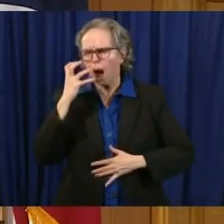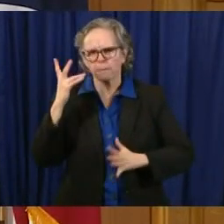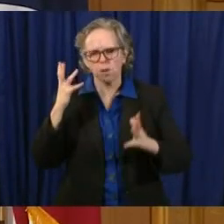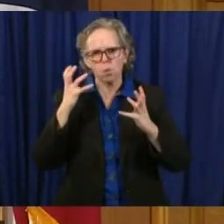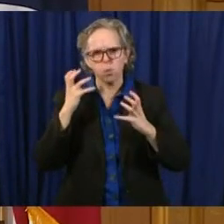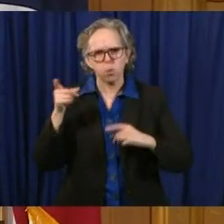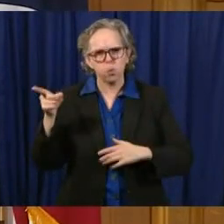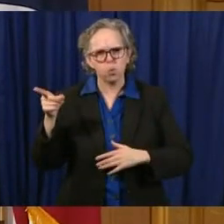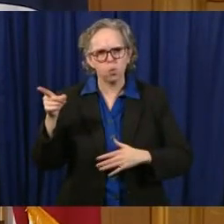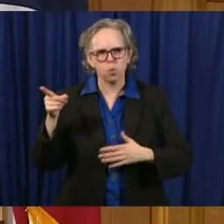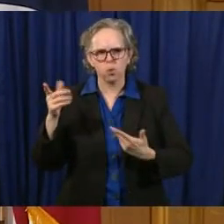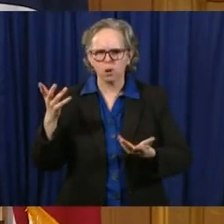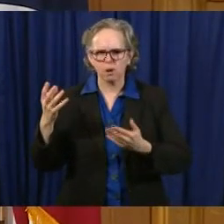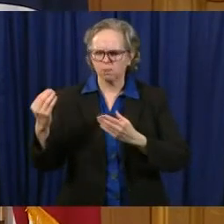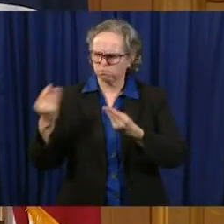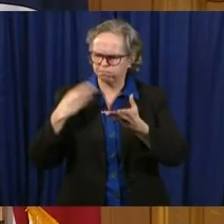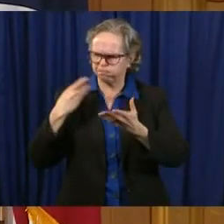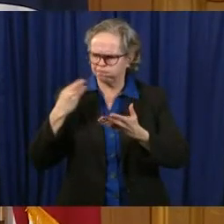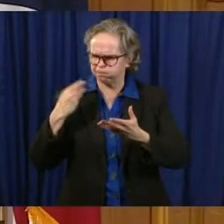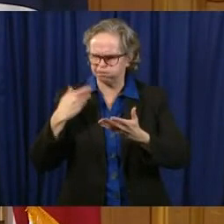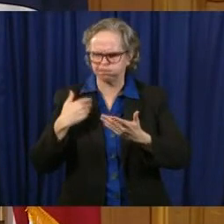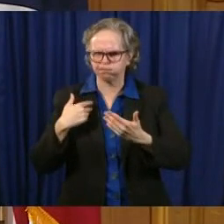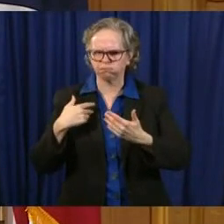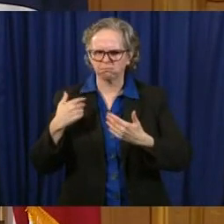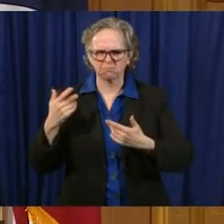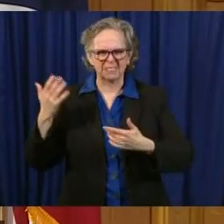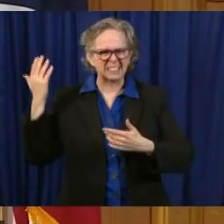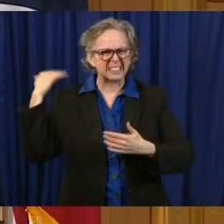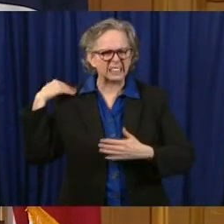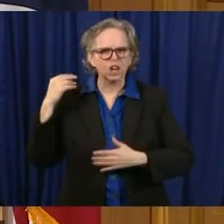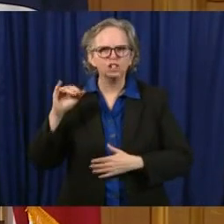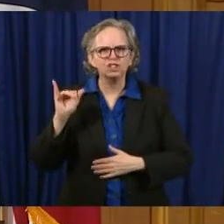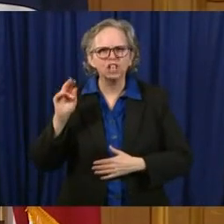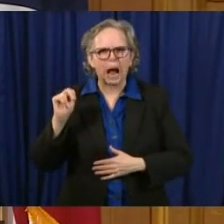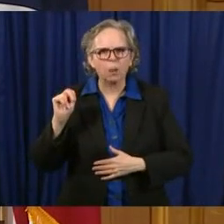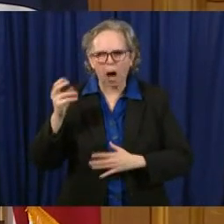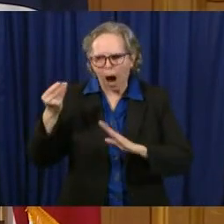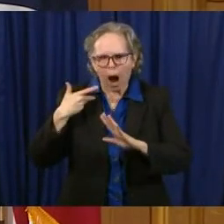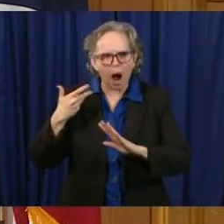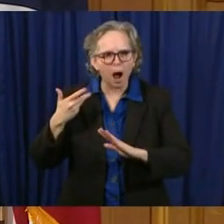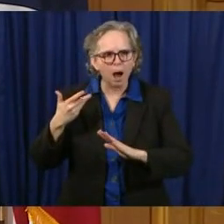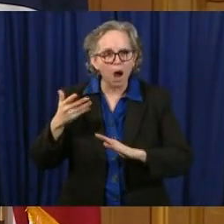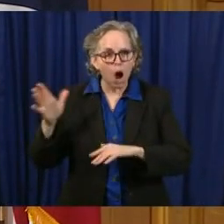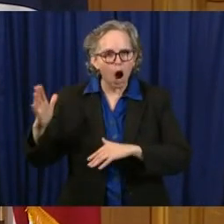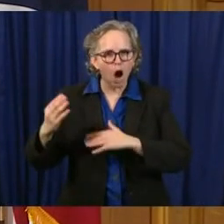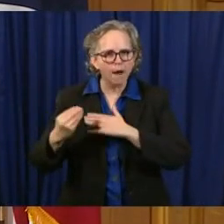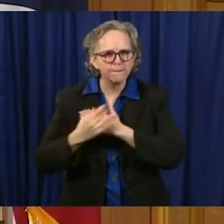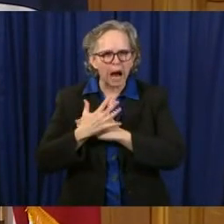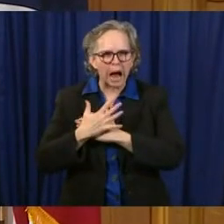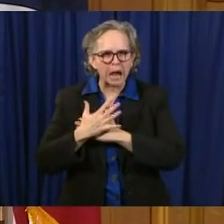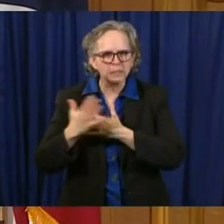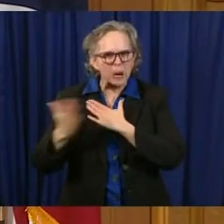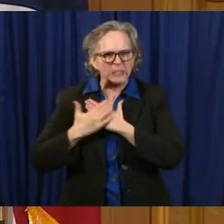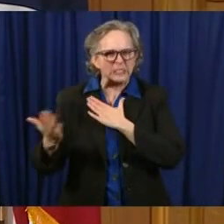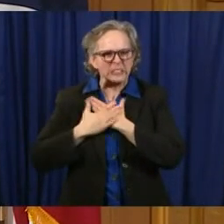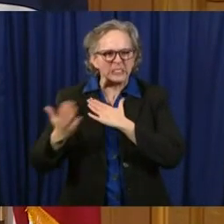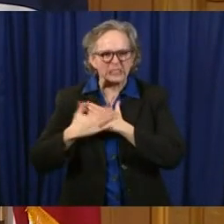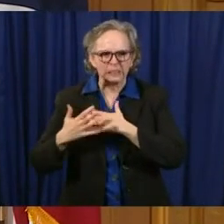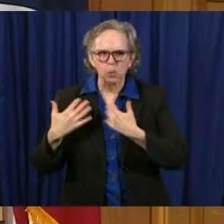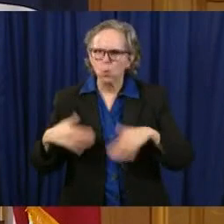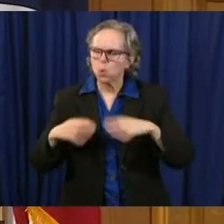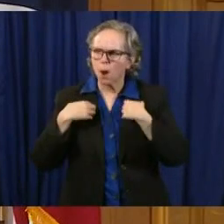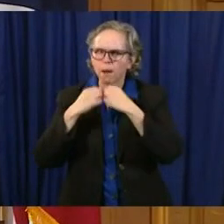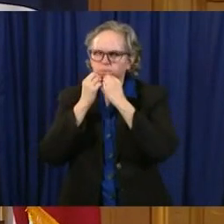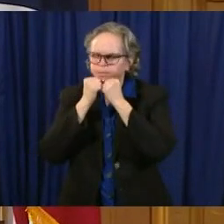informing me of what was going on in January. So her advice is absolutely essential.